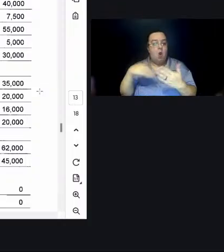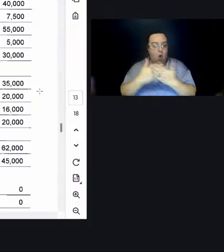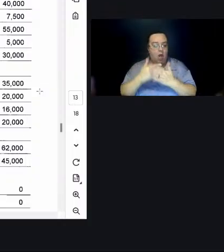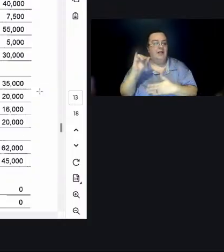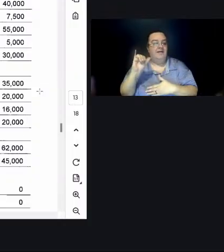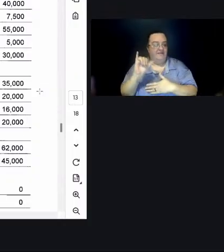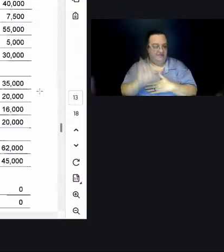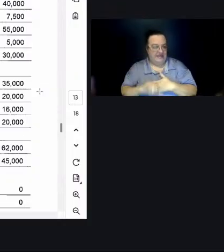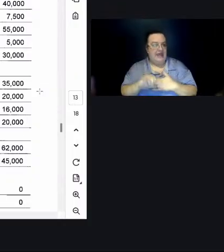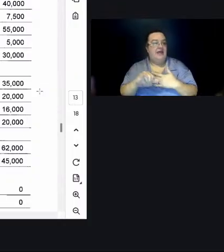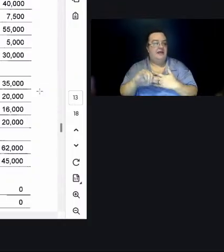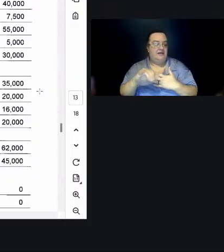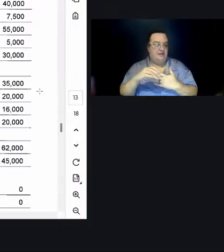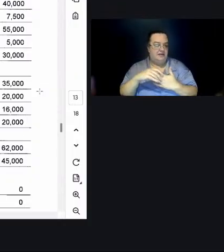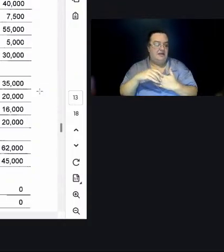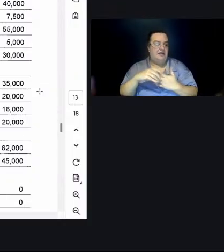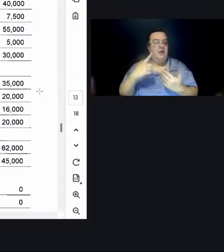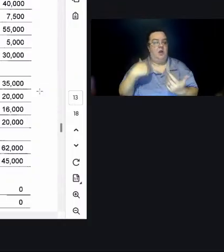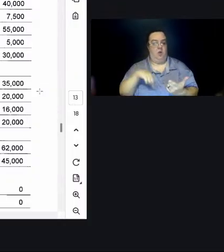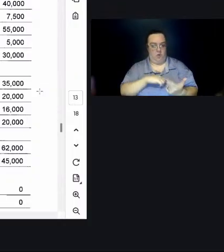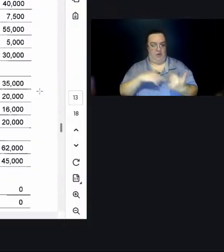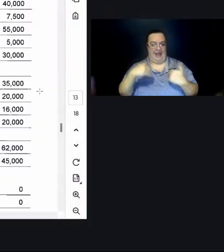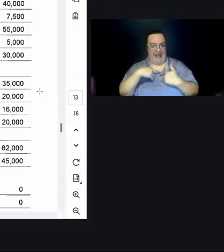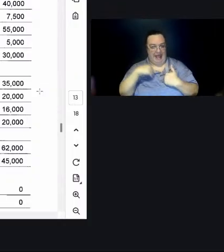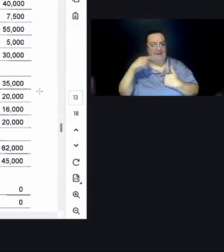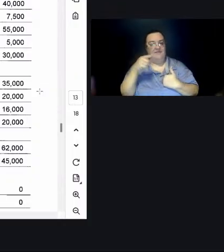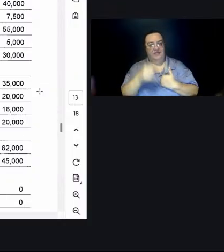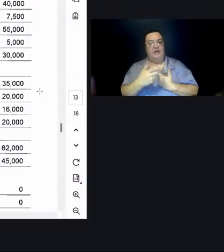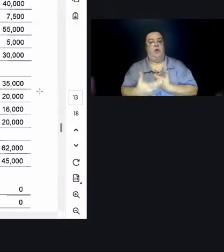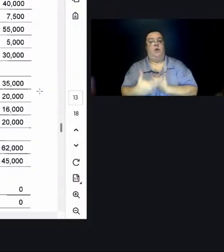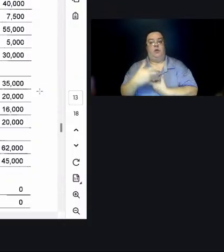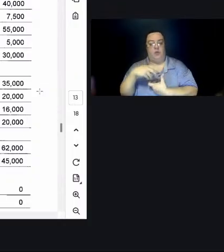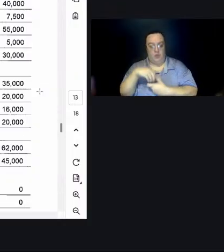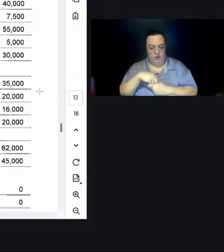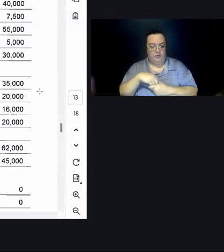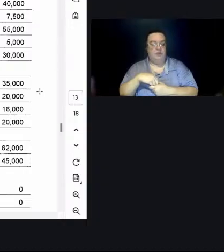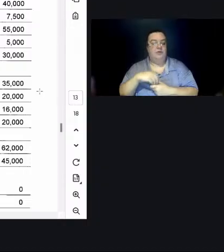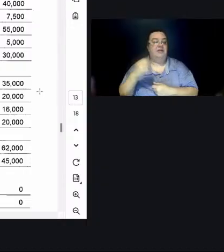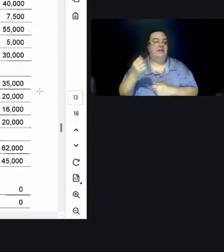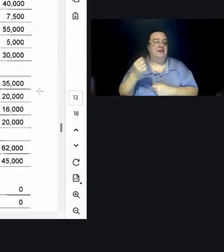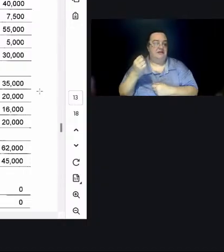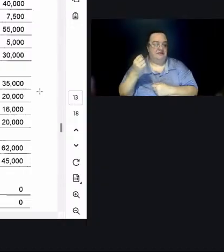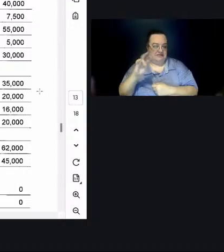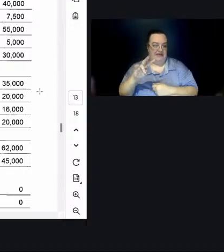that we had there, including the 17-foot